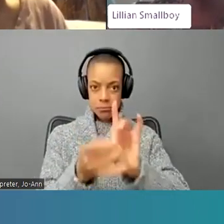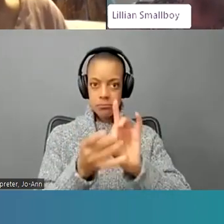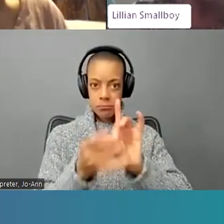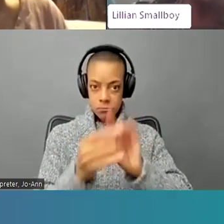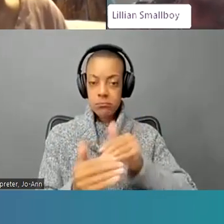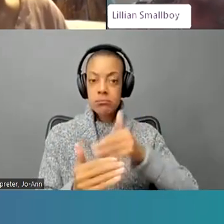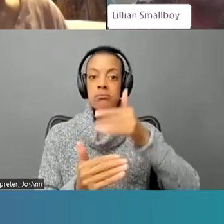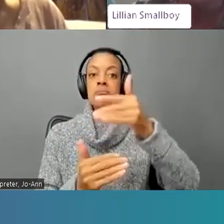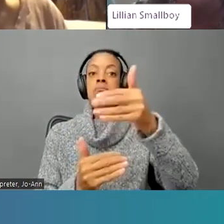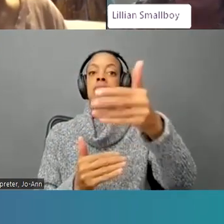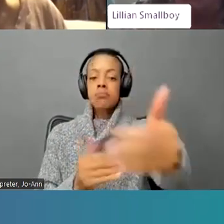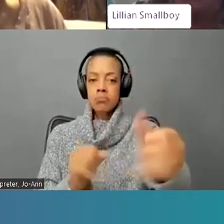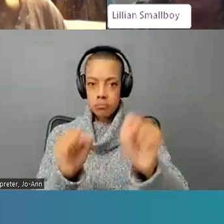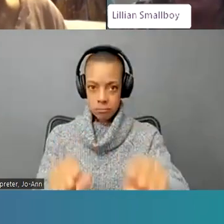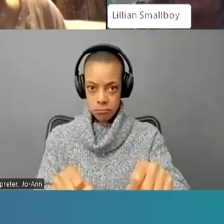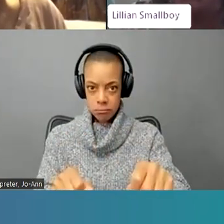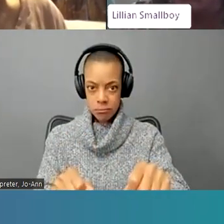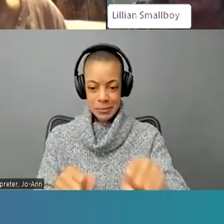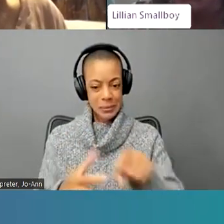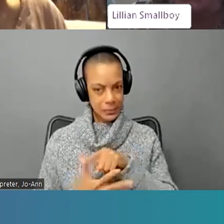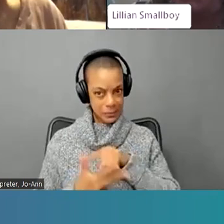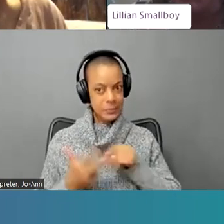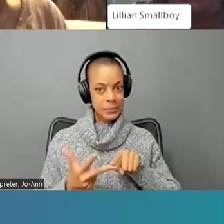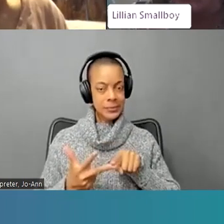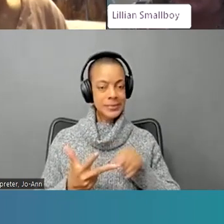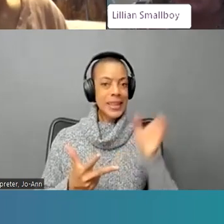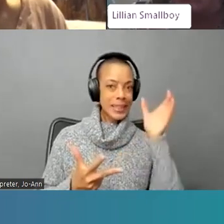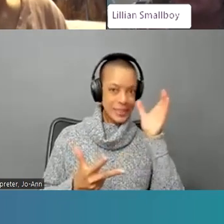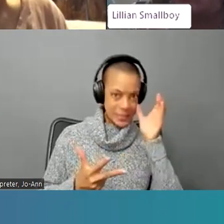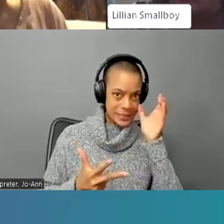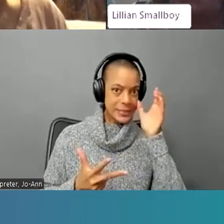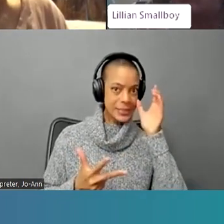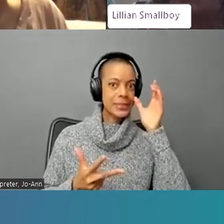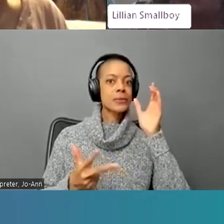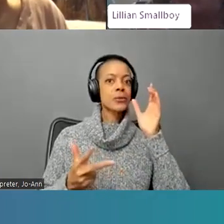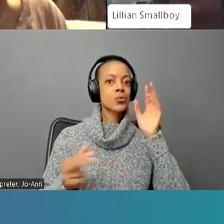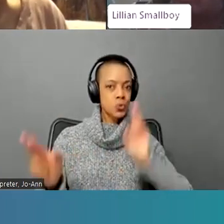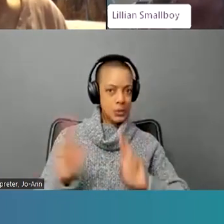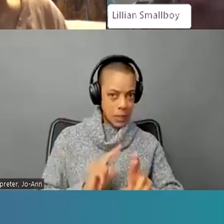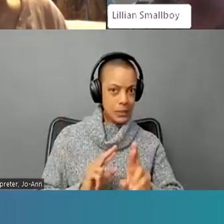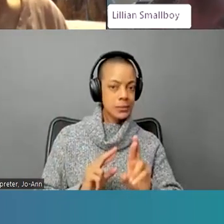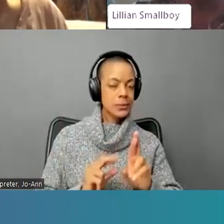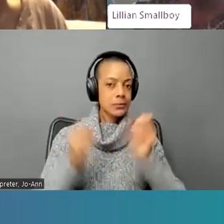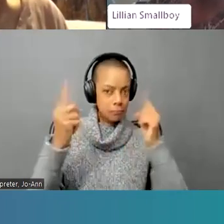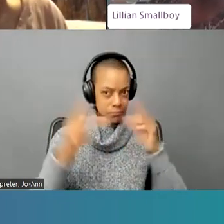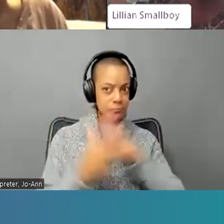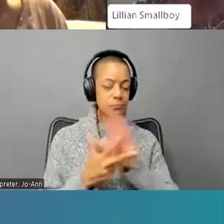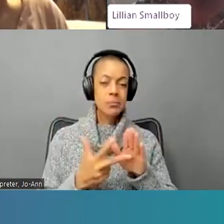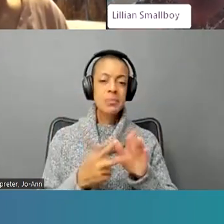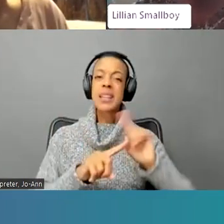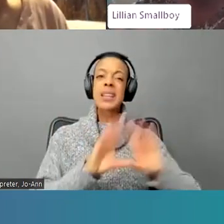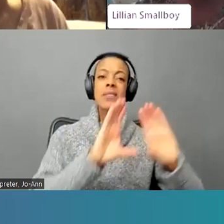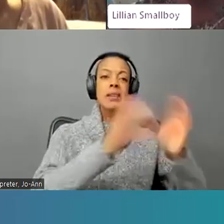there's the whole protocol, and different groups have different protocols